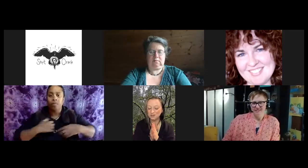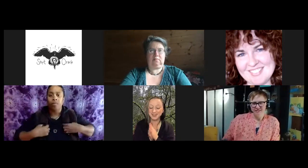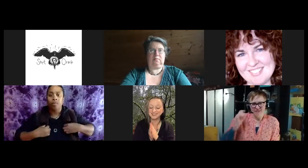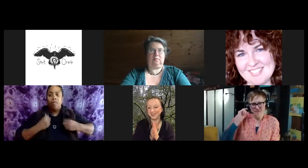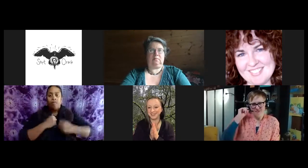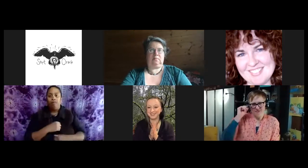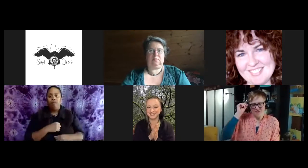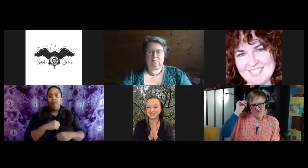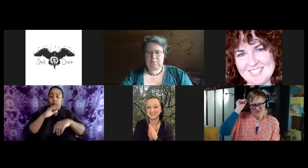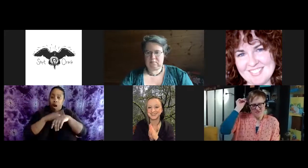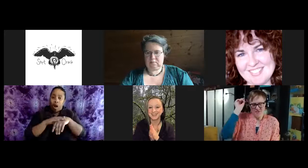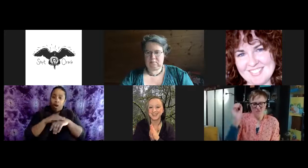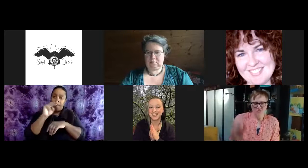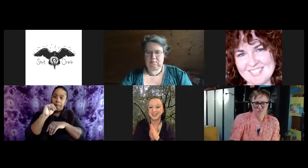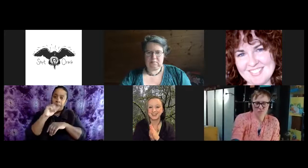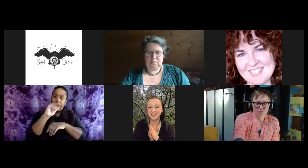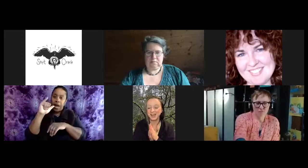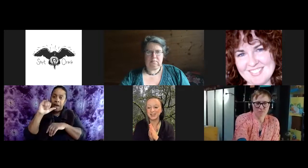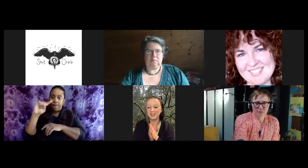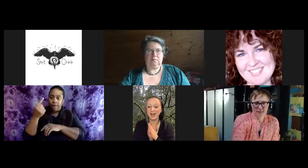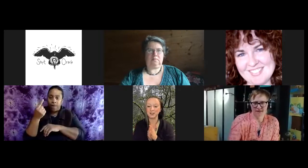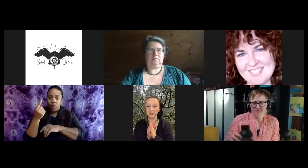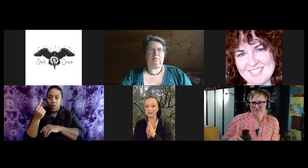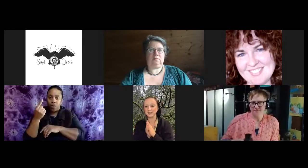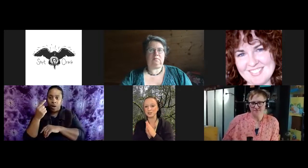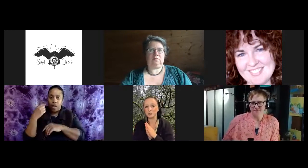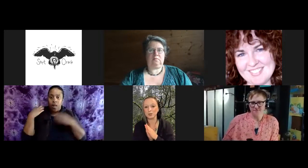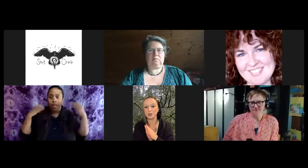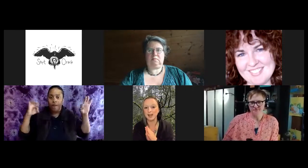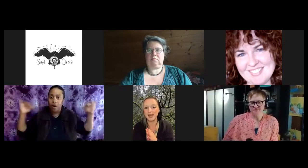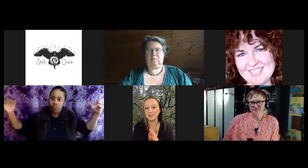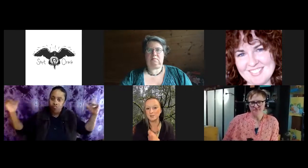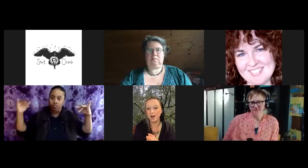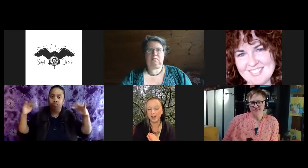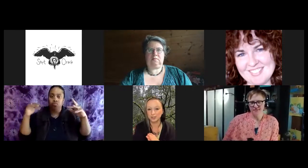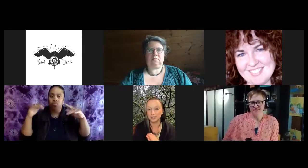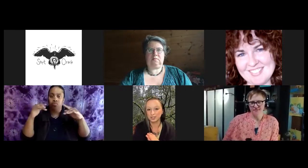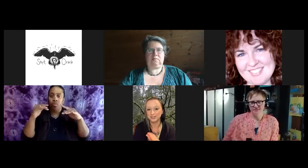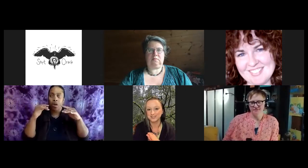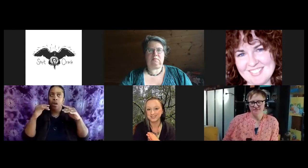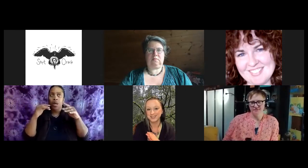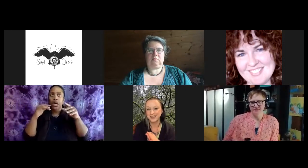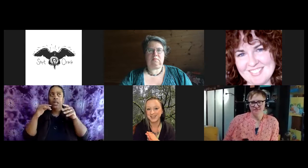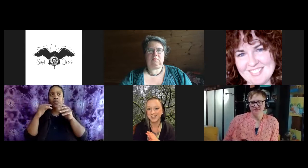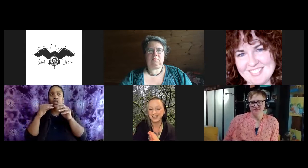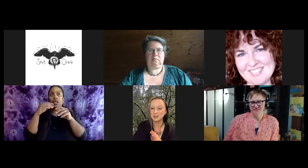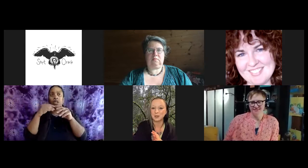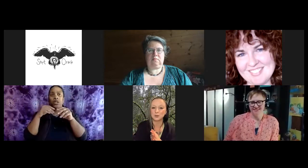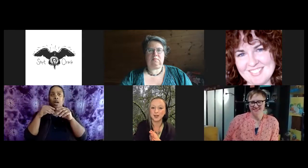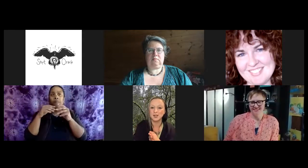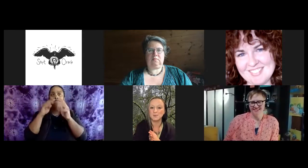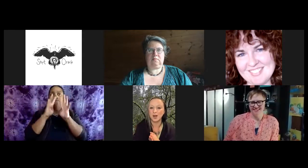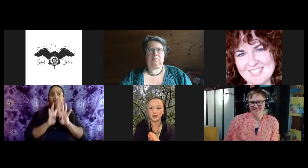on Beltane, they gather to do a grand march. And